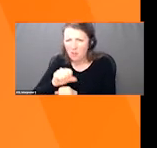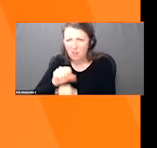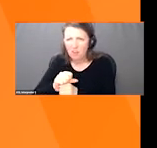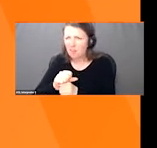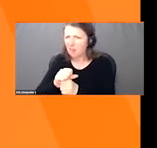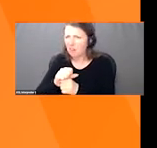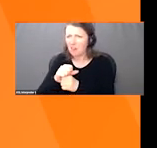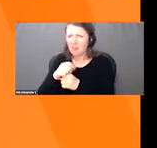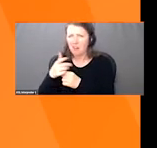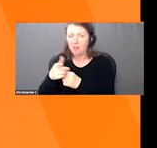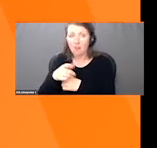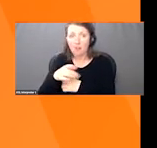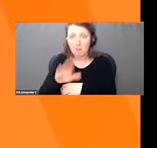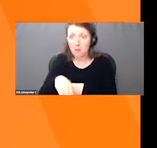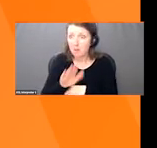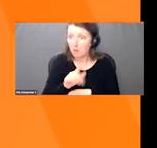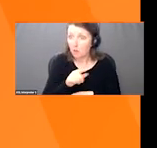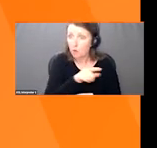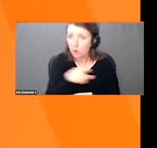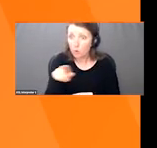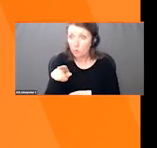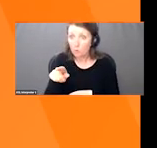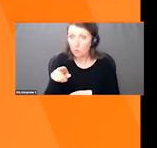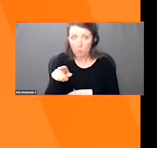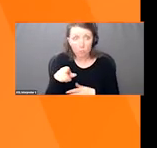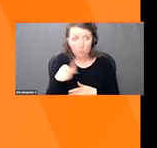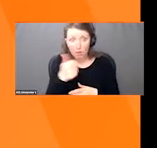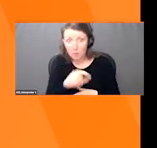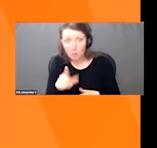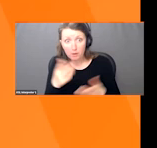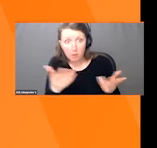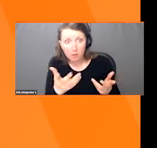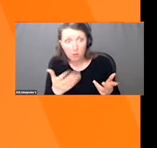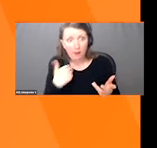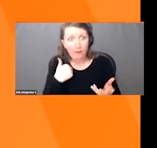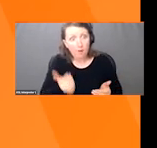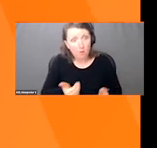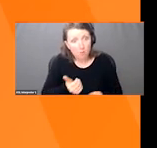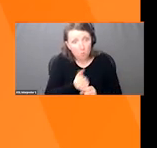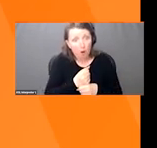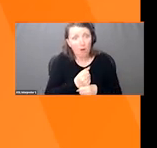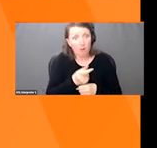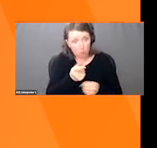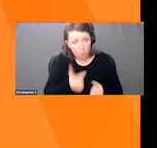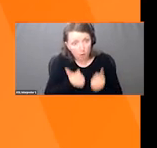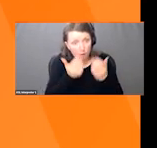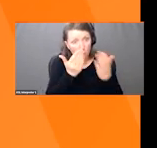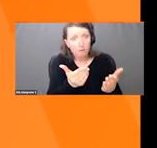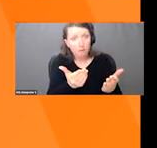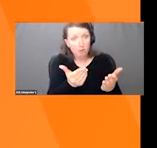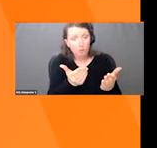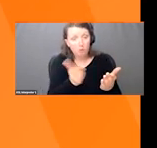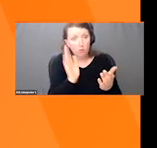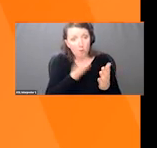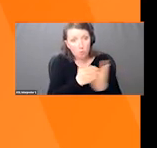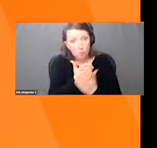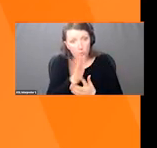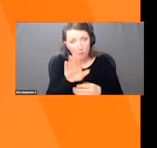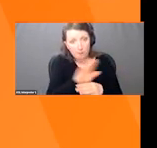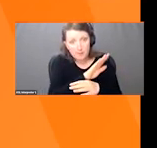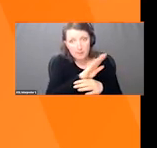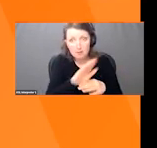anyone sell a product here? I can go into more examples. Does anyone have a product that they offer and know is okay as well?